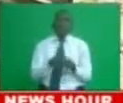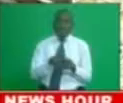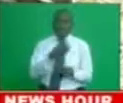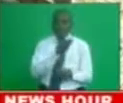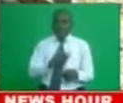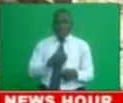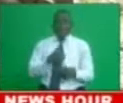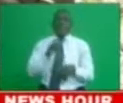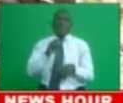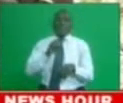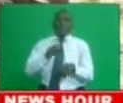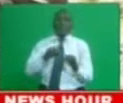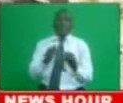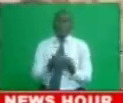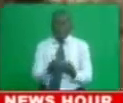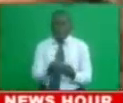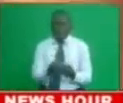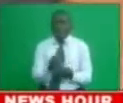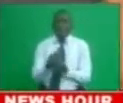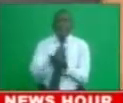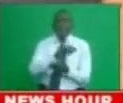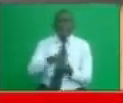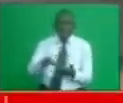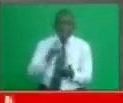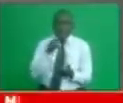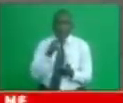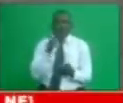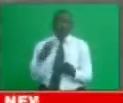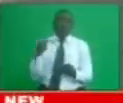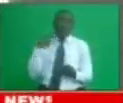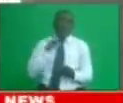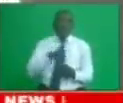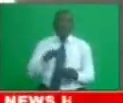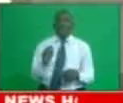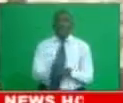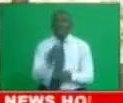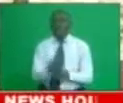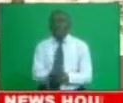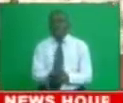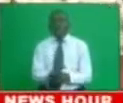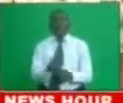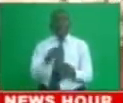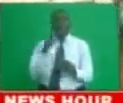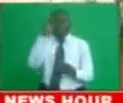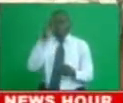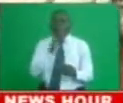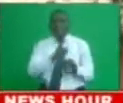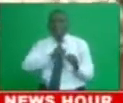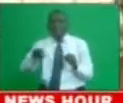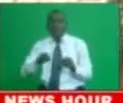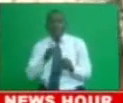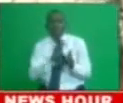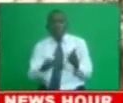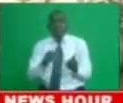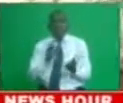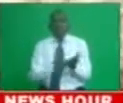Christian faith-based organization helping children who are victims of child labor, parental neglect or have dropped out